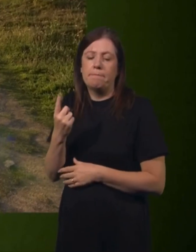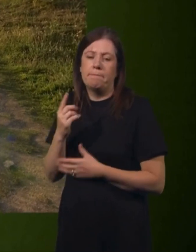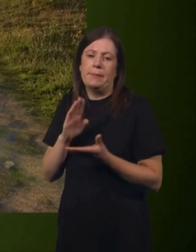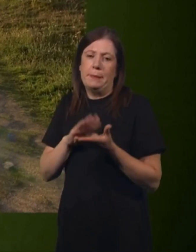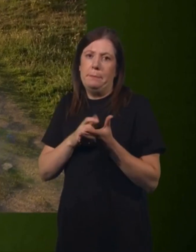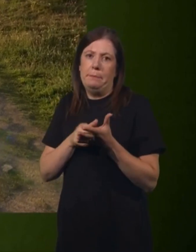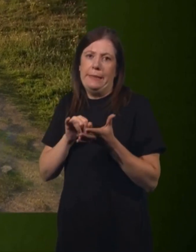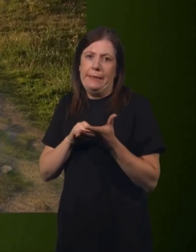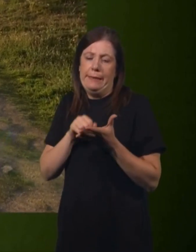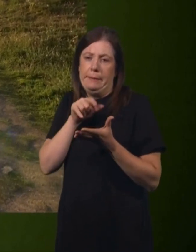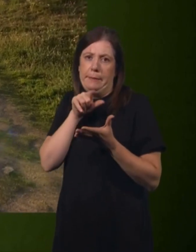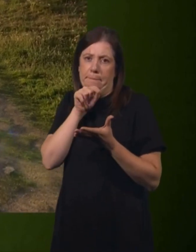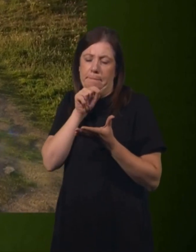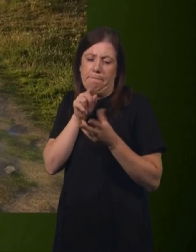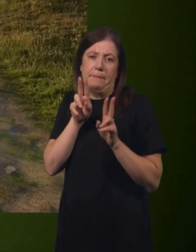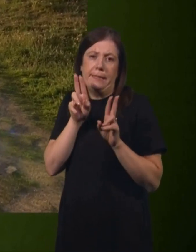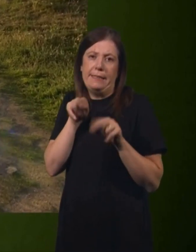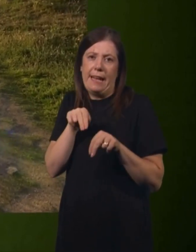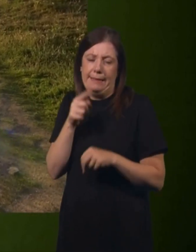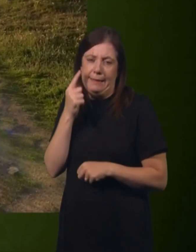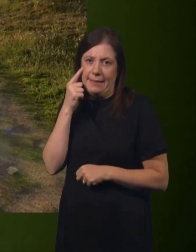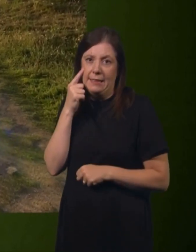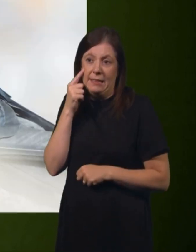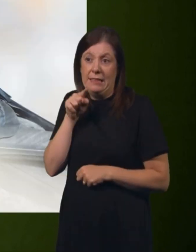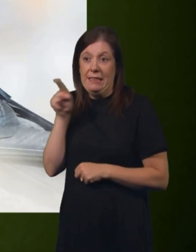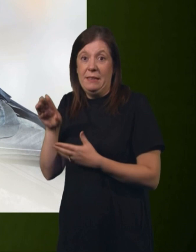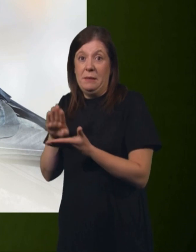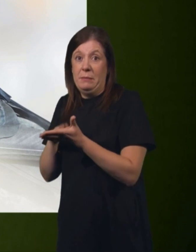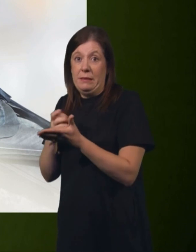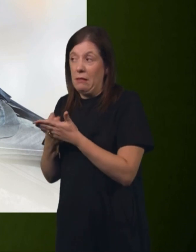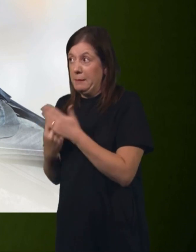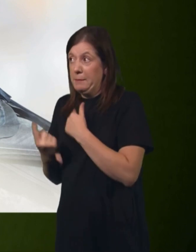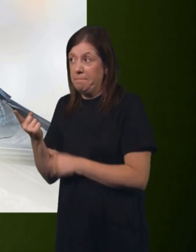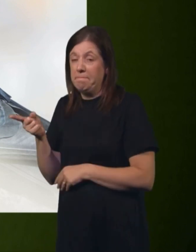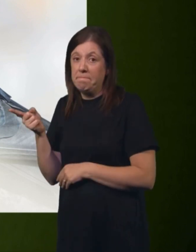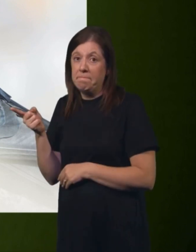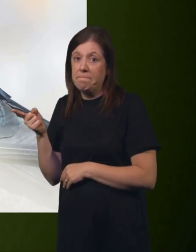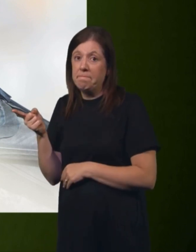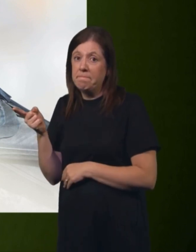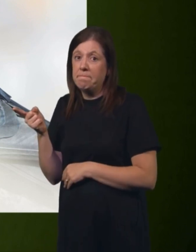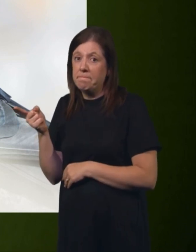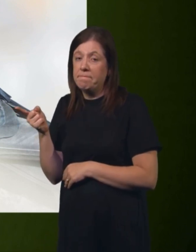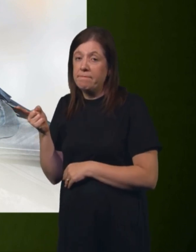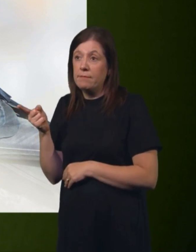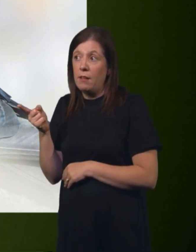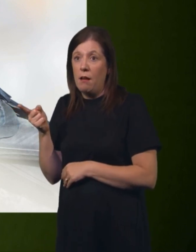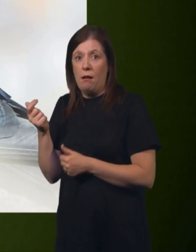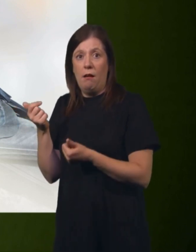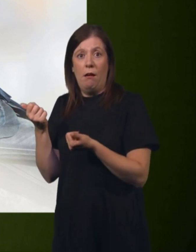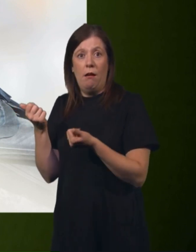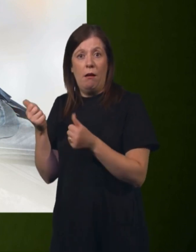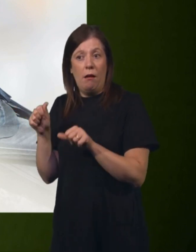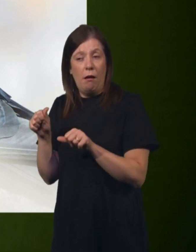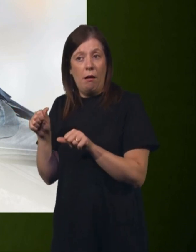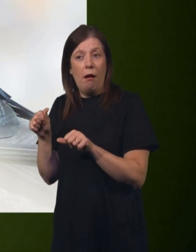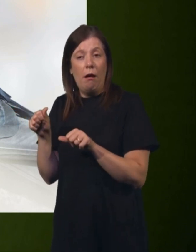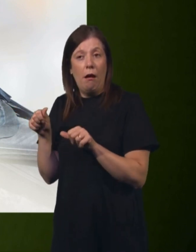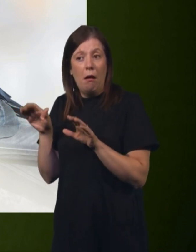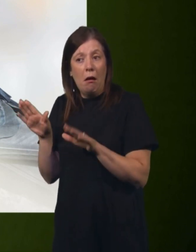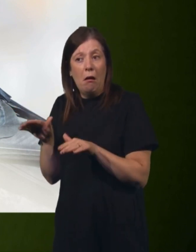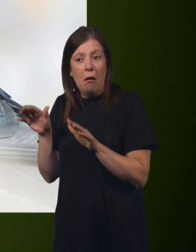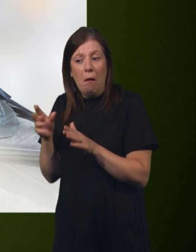Mousetrap disappeared, presumed dead. Mr Mousetrap was left all on his own, but not for long. He stayed on his own just